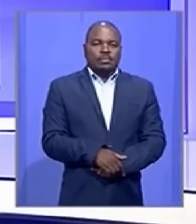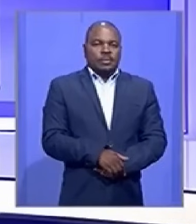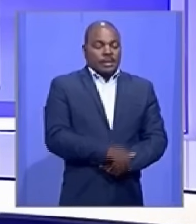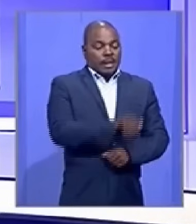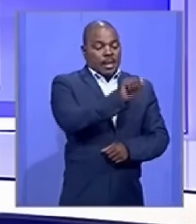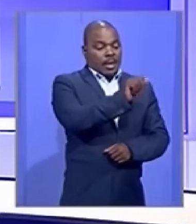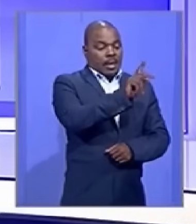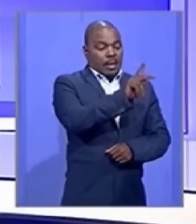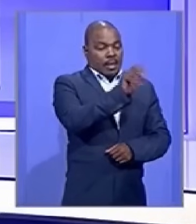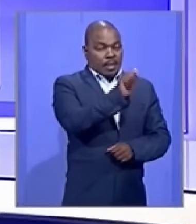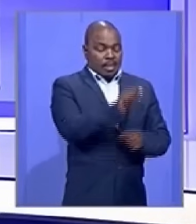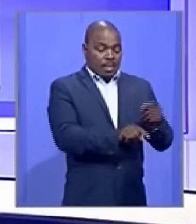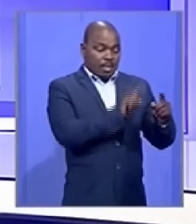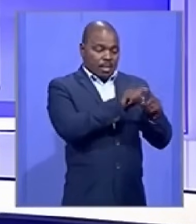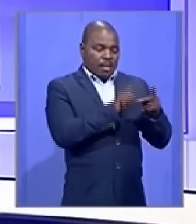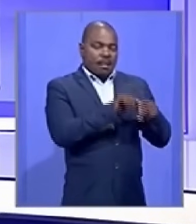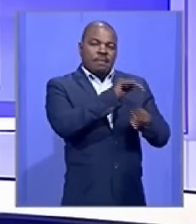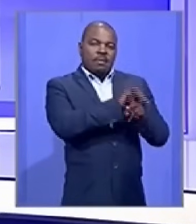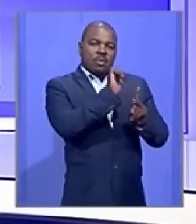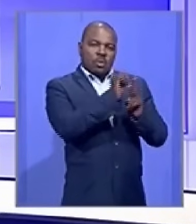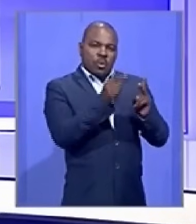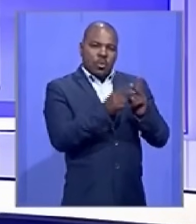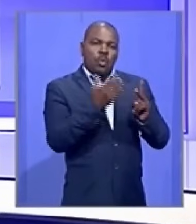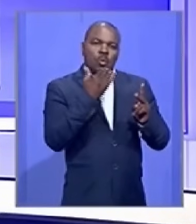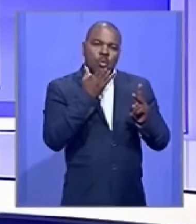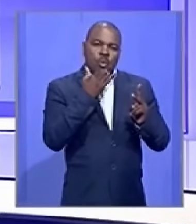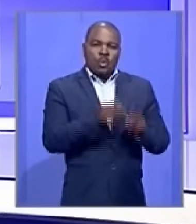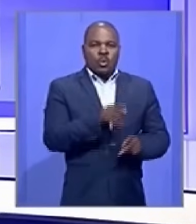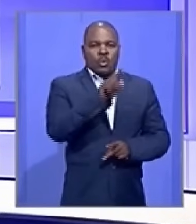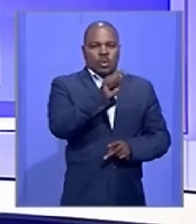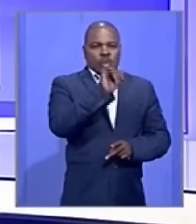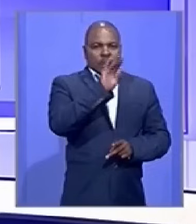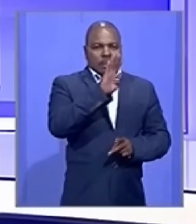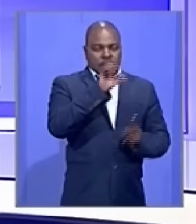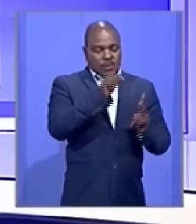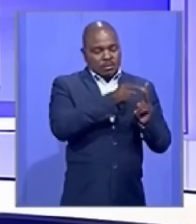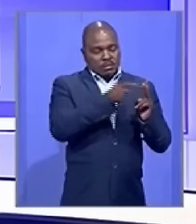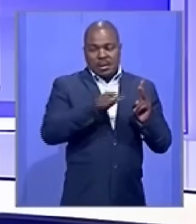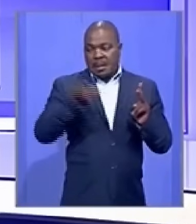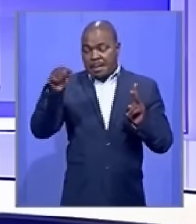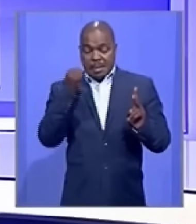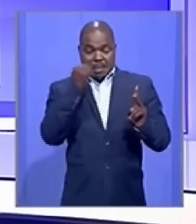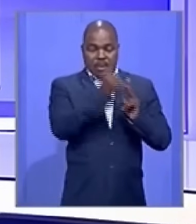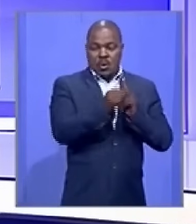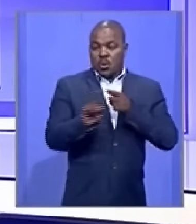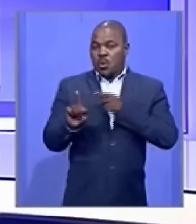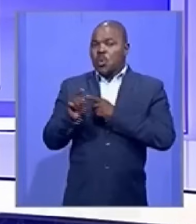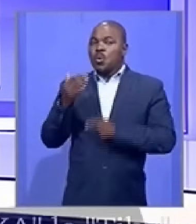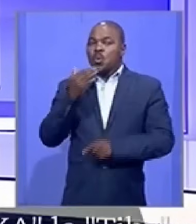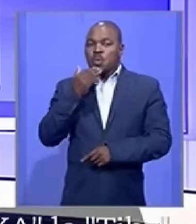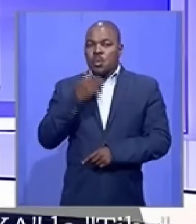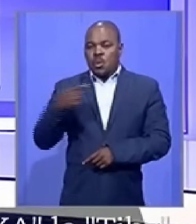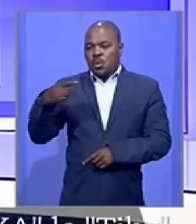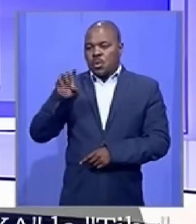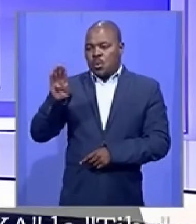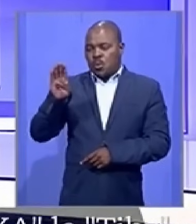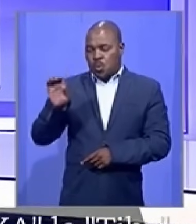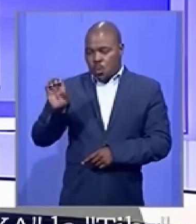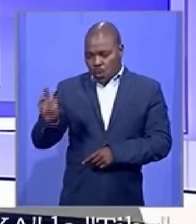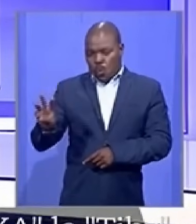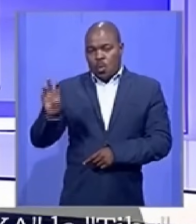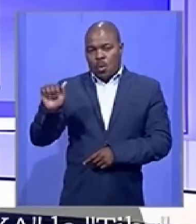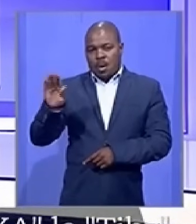Melelo polaong ya AKA le motswalle wa hae Tebello Tips Motswane Mziwe Themba kwa Bini o re teko ya botjhotjhisi